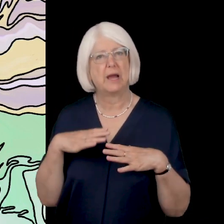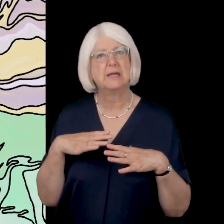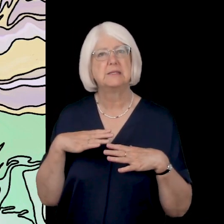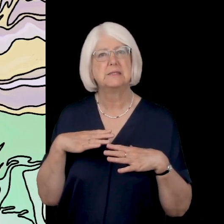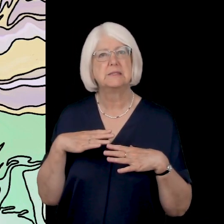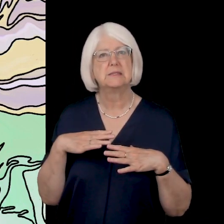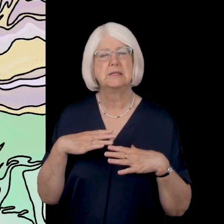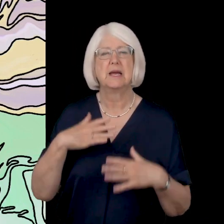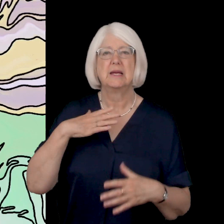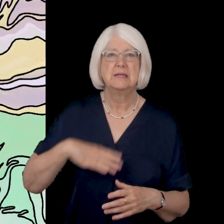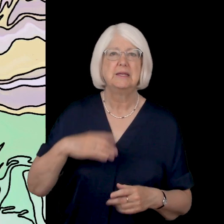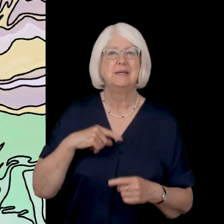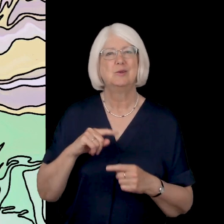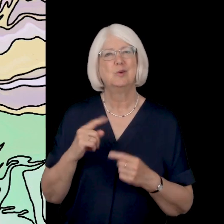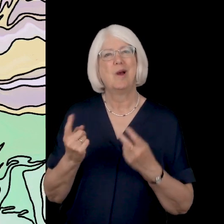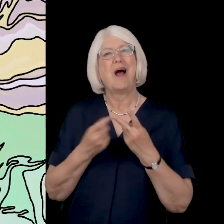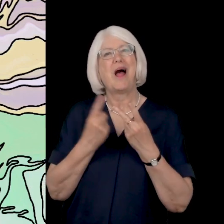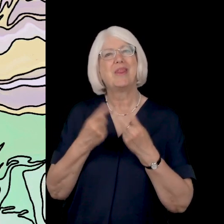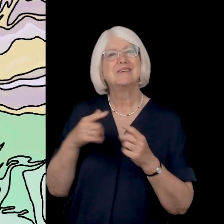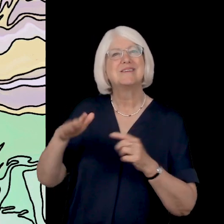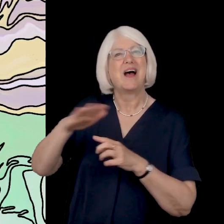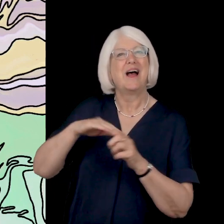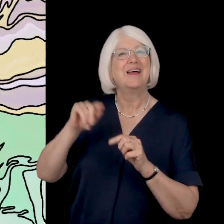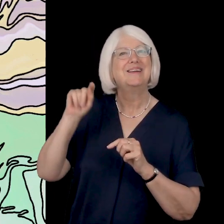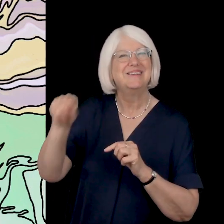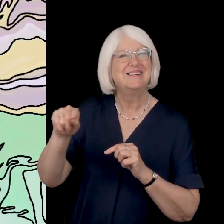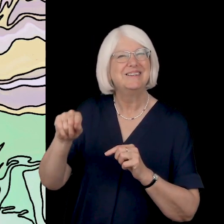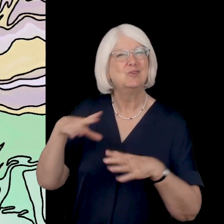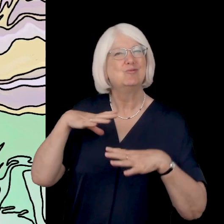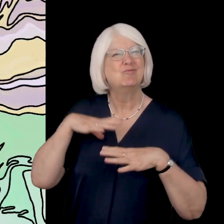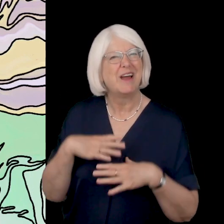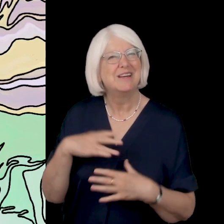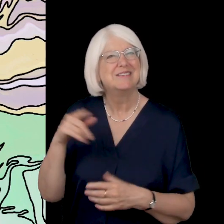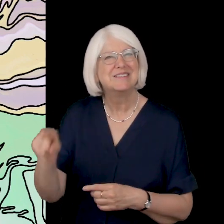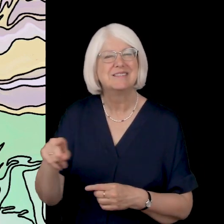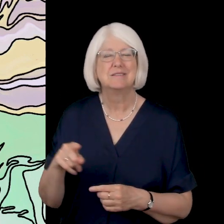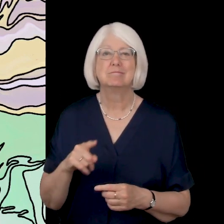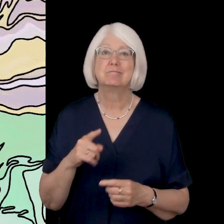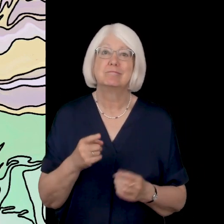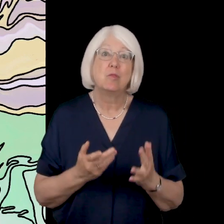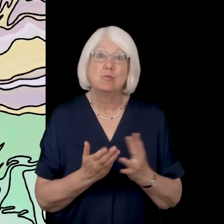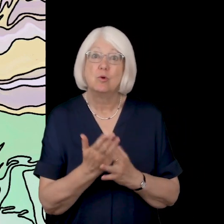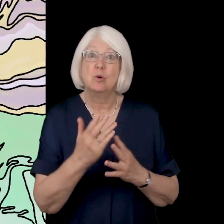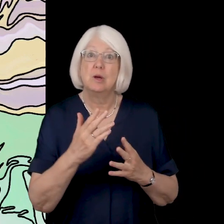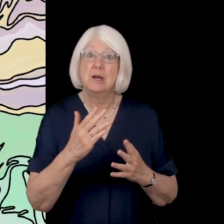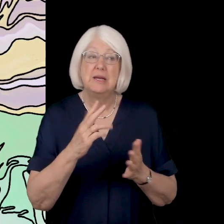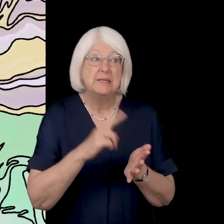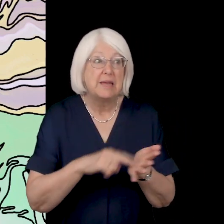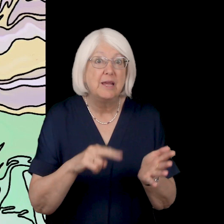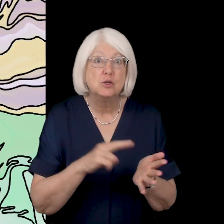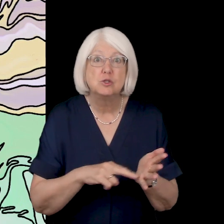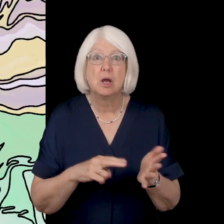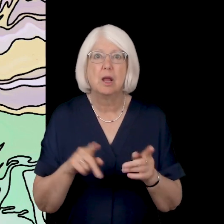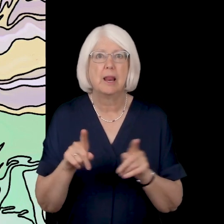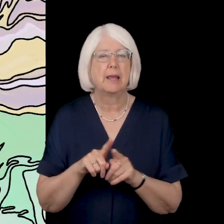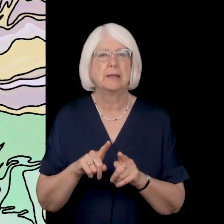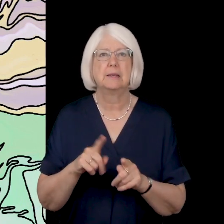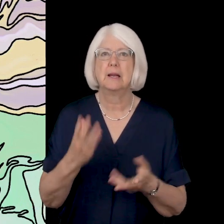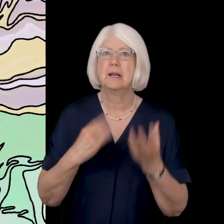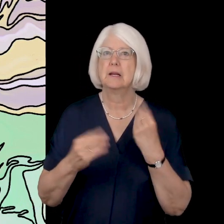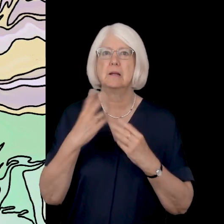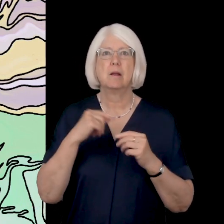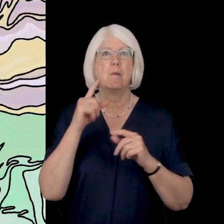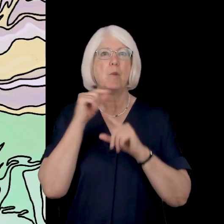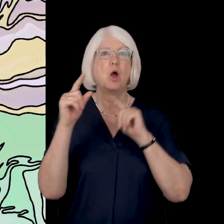into rest, recuperation and refreshment. I rest in nature, from something as simple as listening to